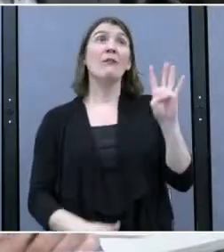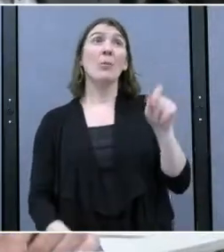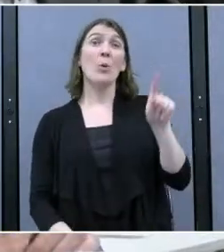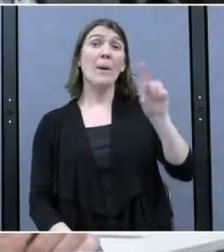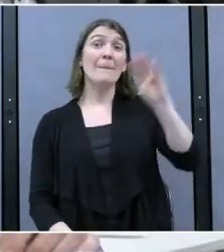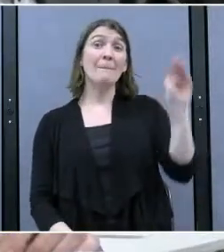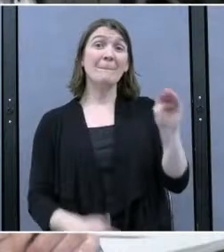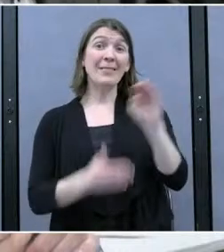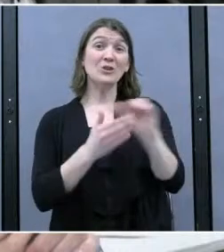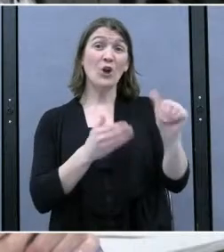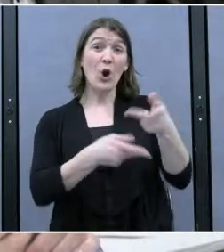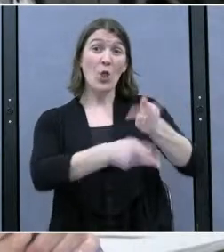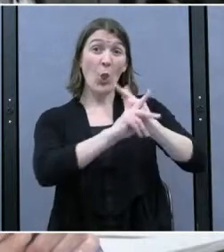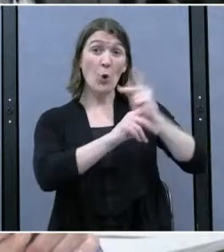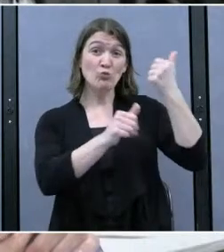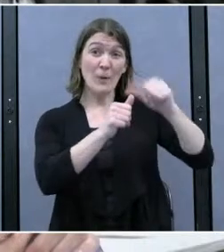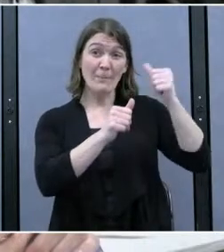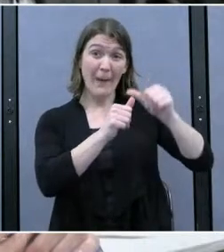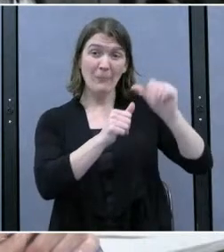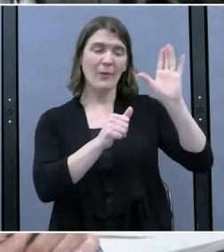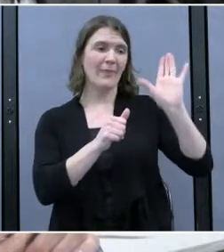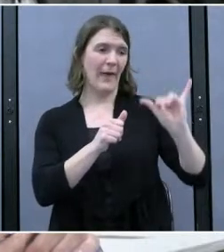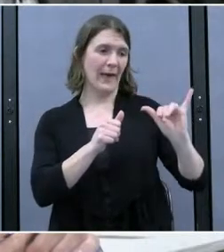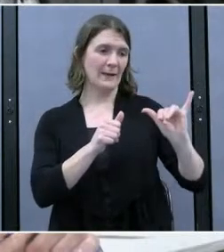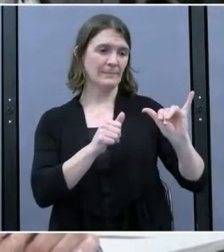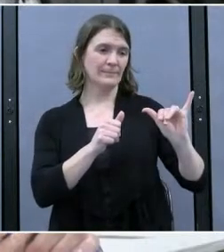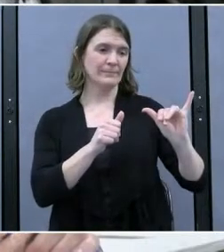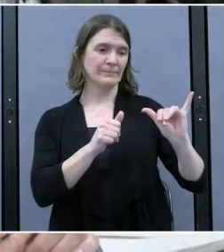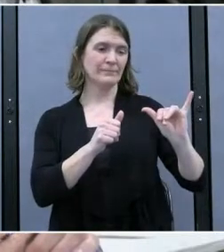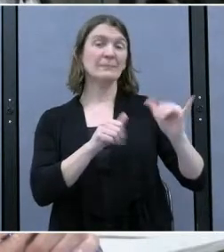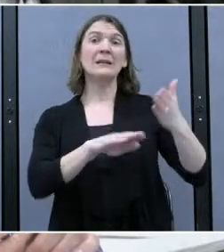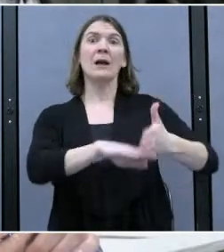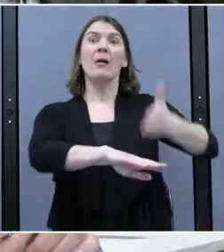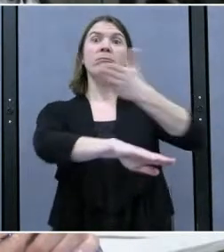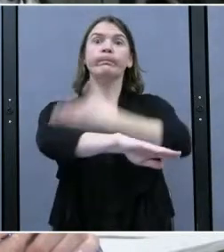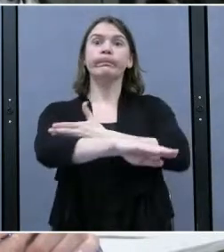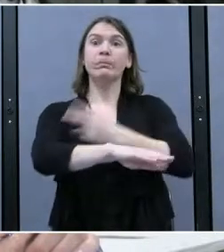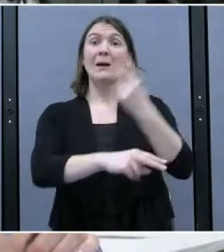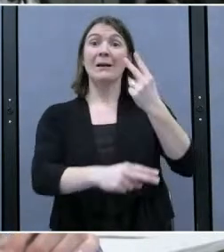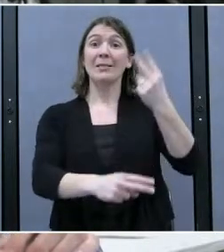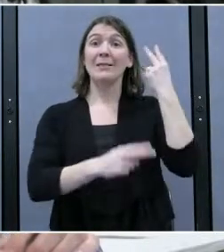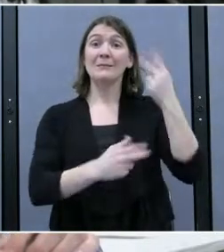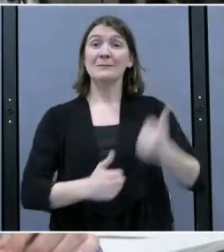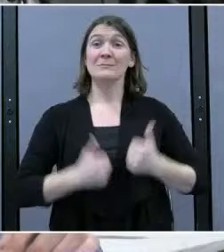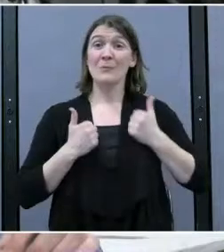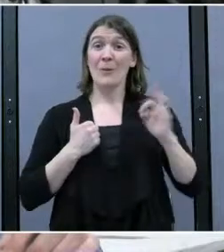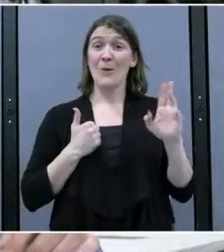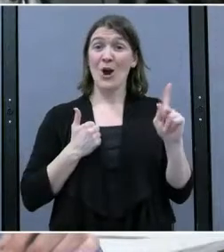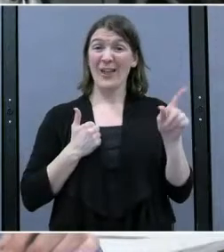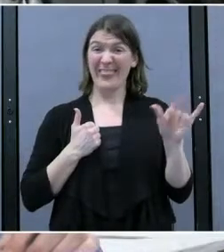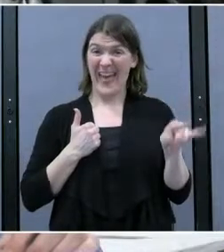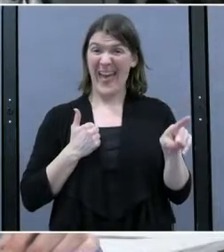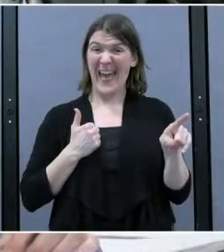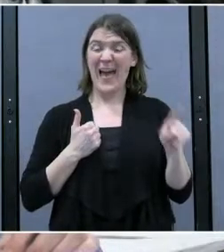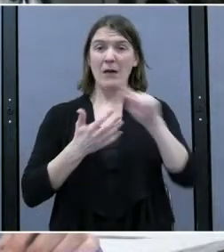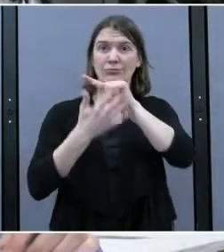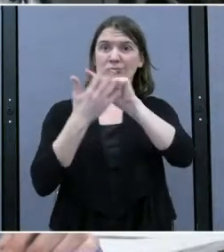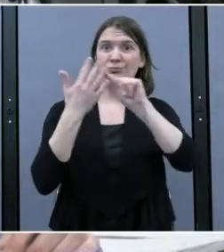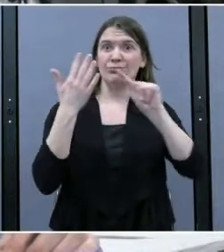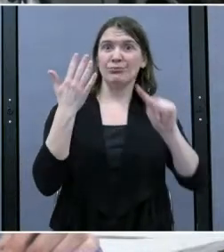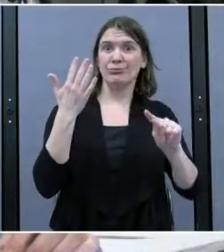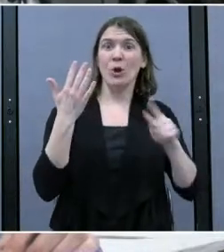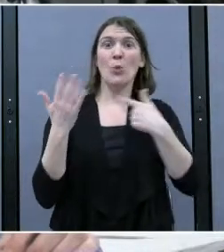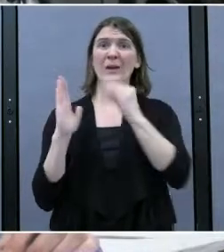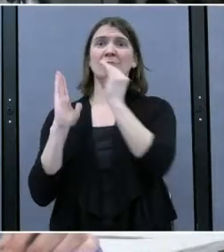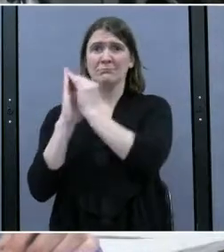million loan for the generational improvements at Living Memorial Park. There's a whole series. These are